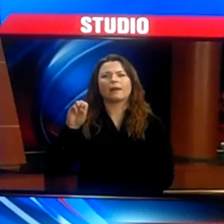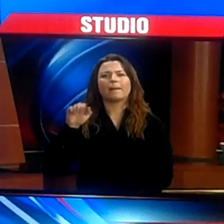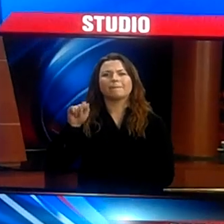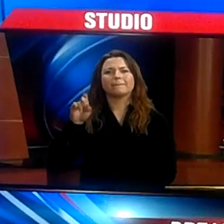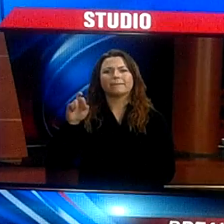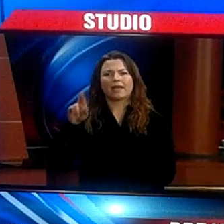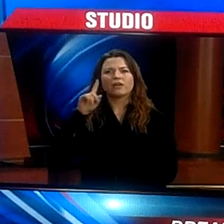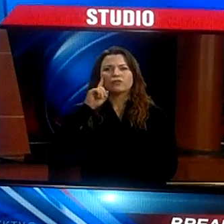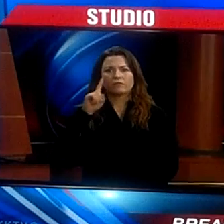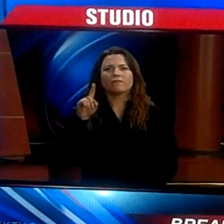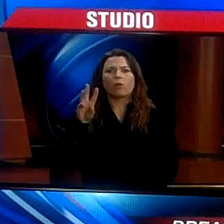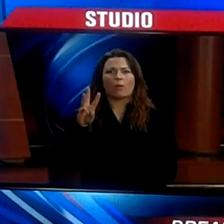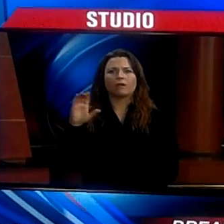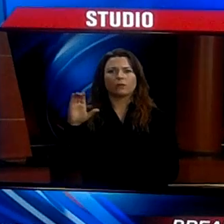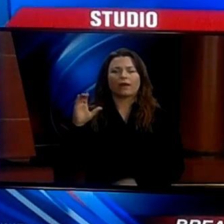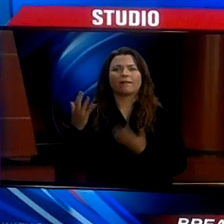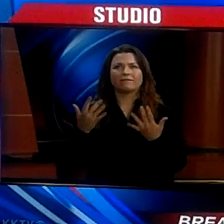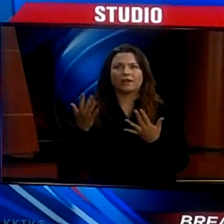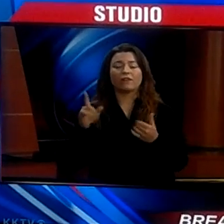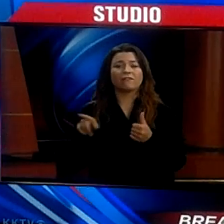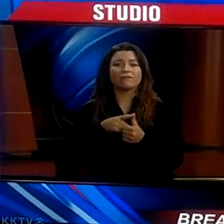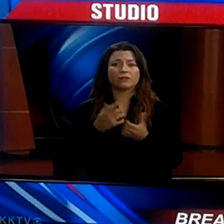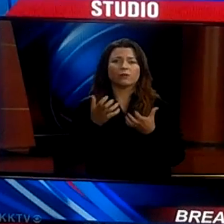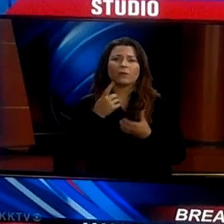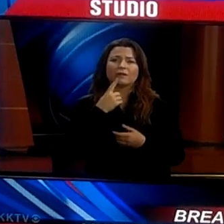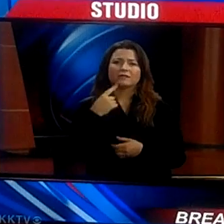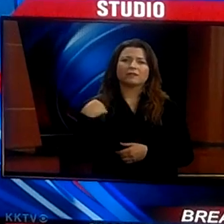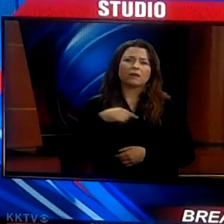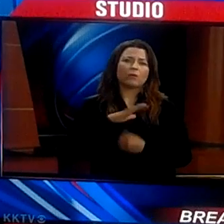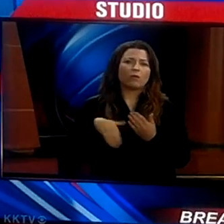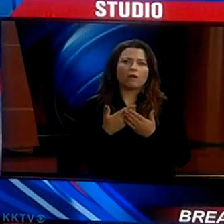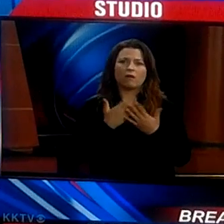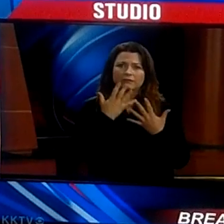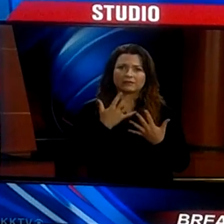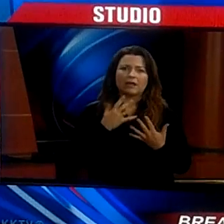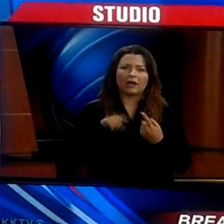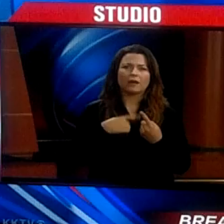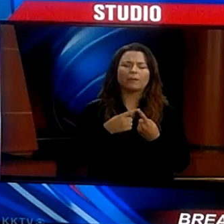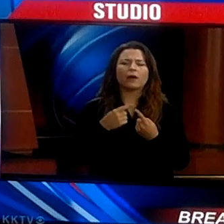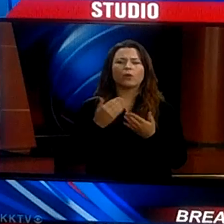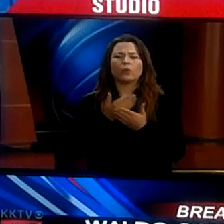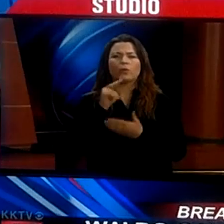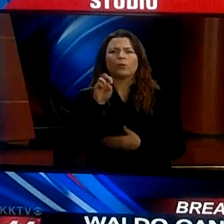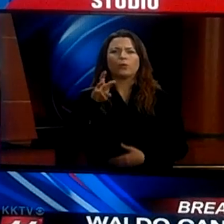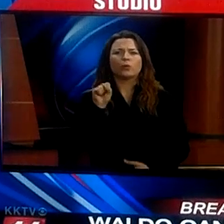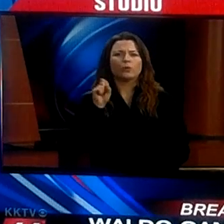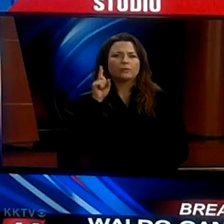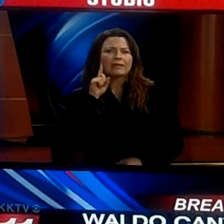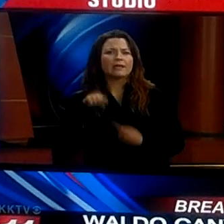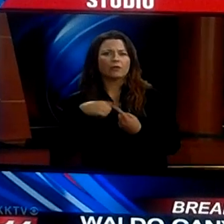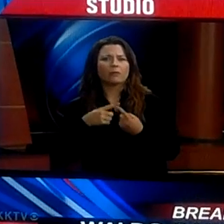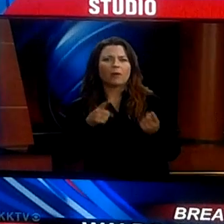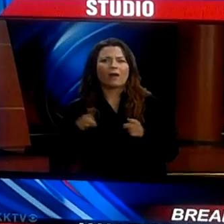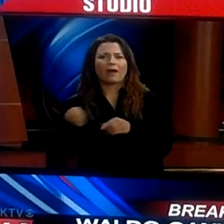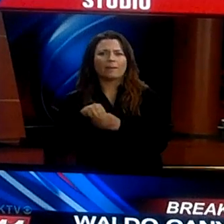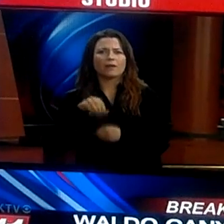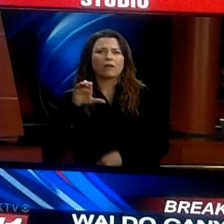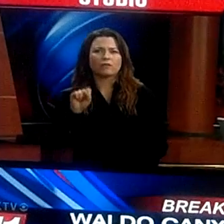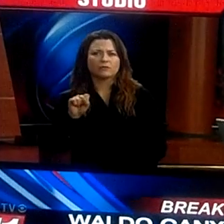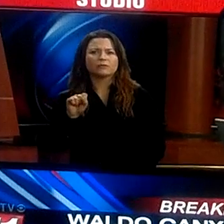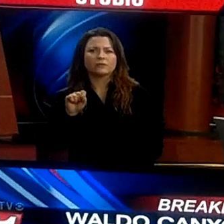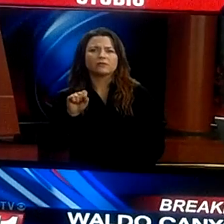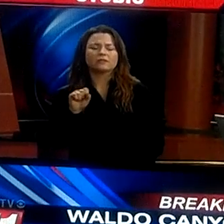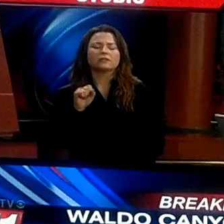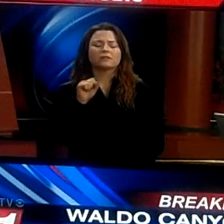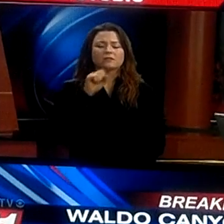The firefighting community is deeply saddened by some of the news that's been coming out of Colorado Springs, and the hearts of the firefighters go out to